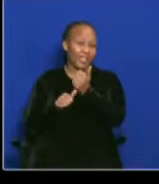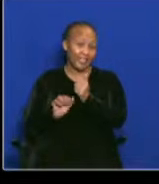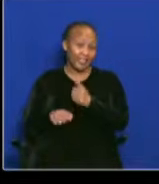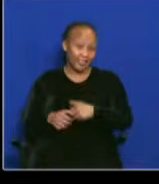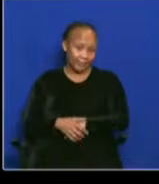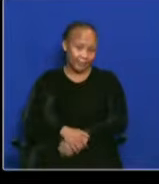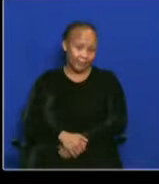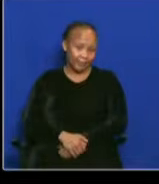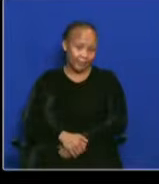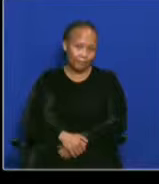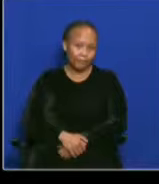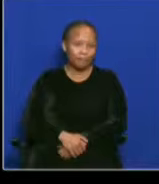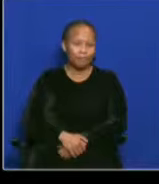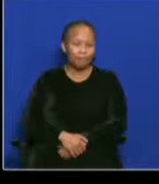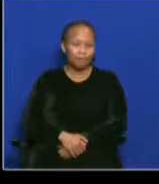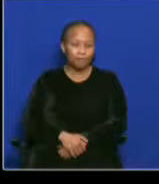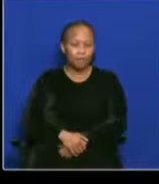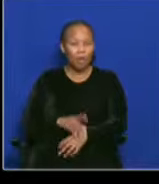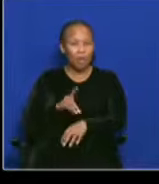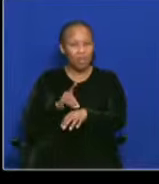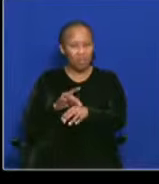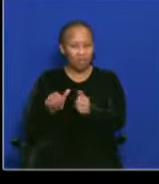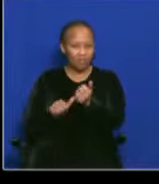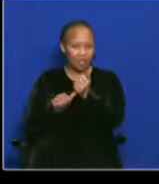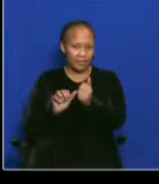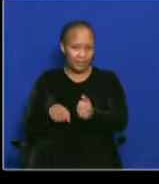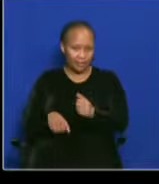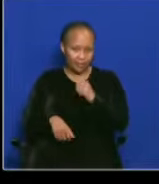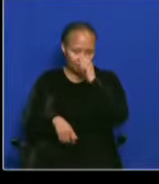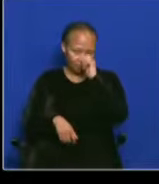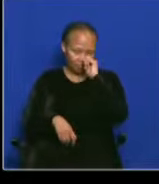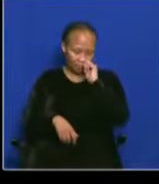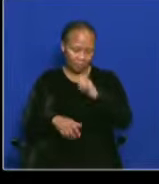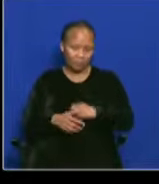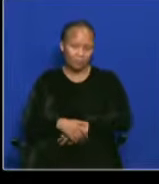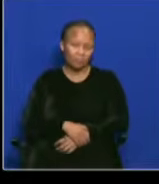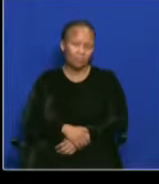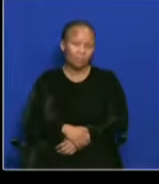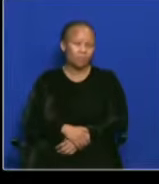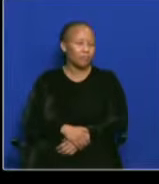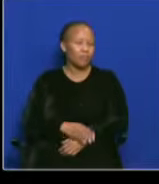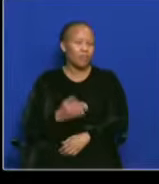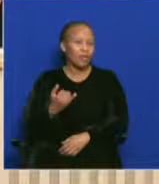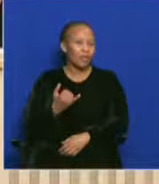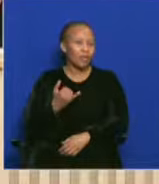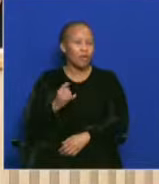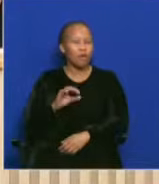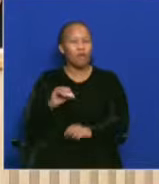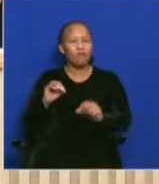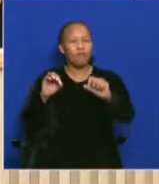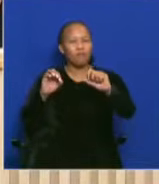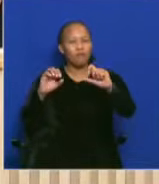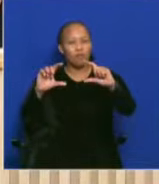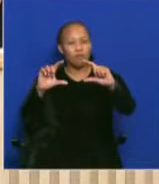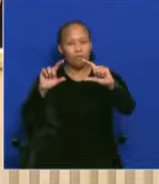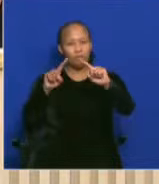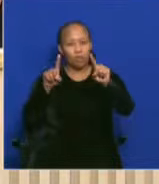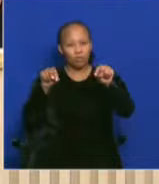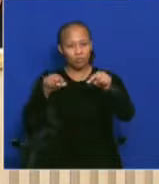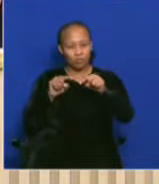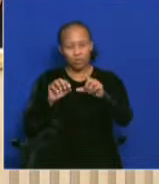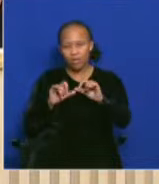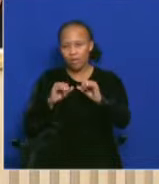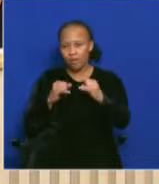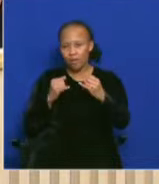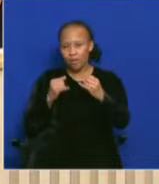There is a sort of a box in paragraph 1. It's not clear what that's meant to indicate, whether